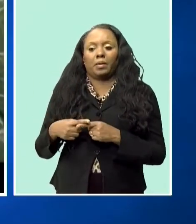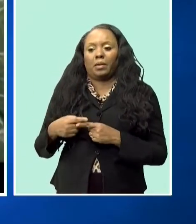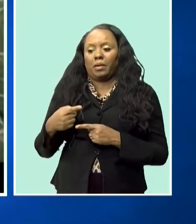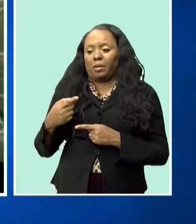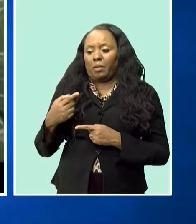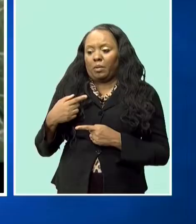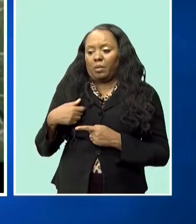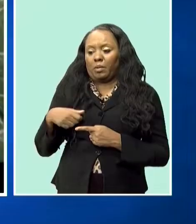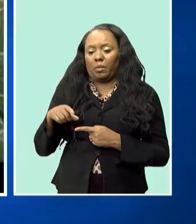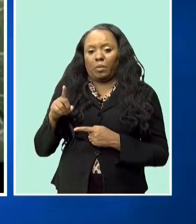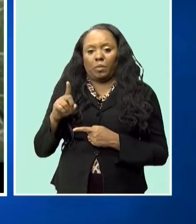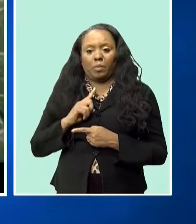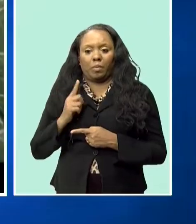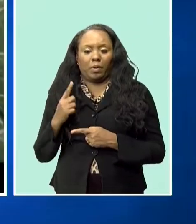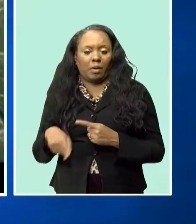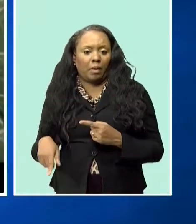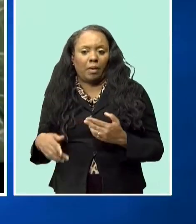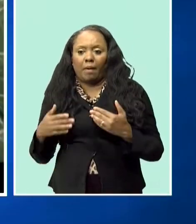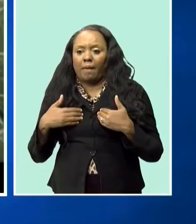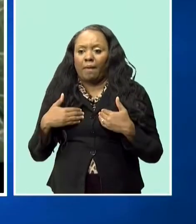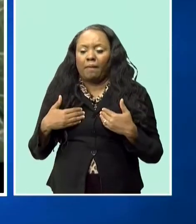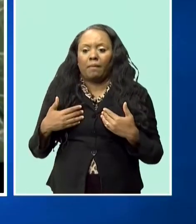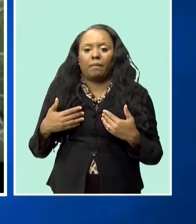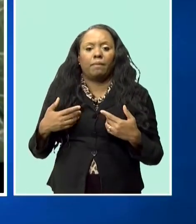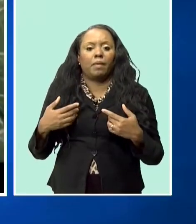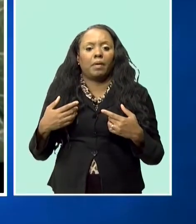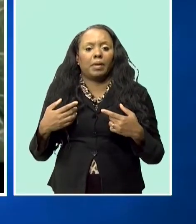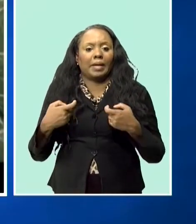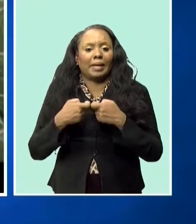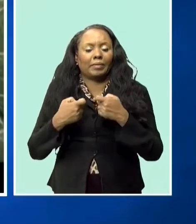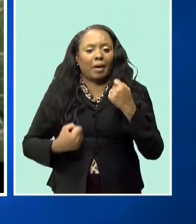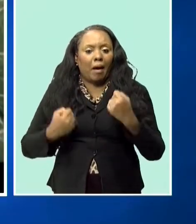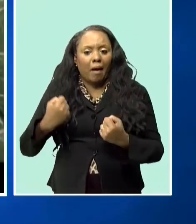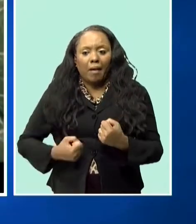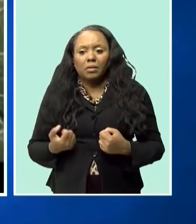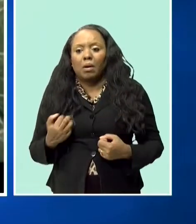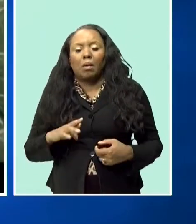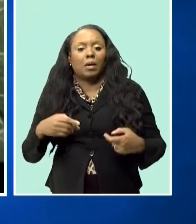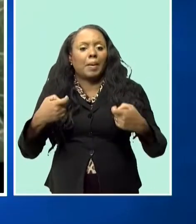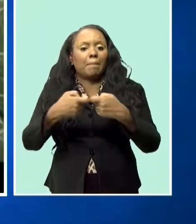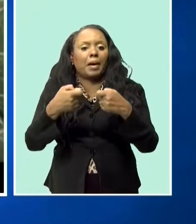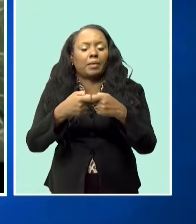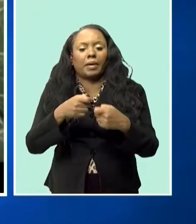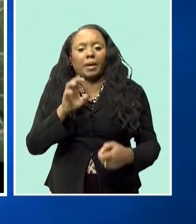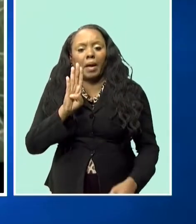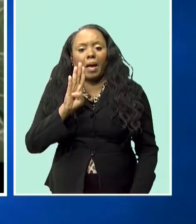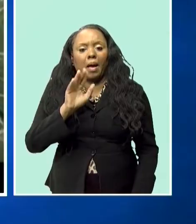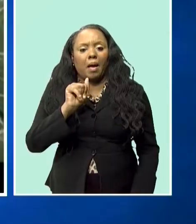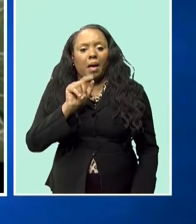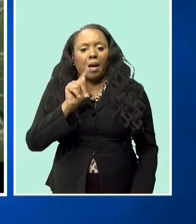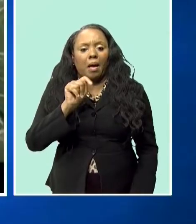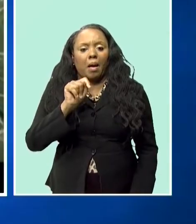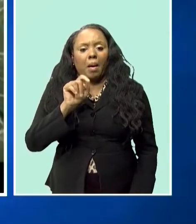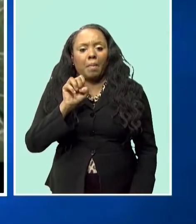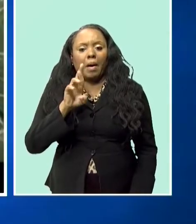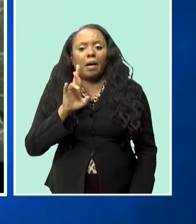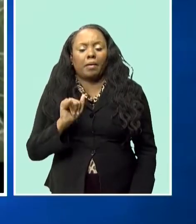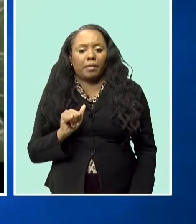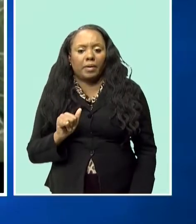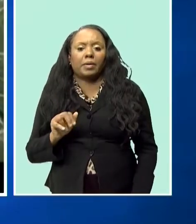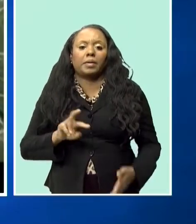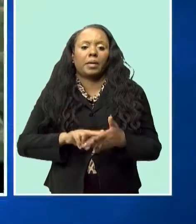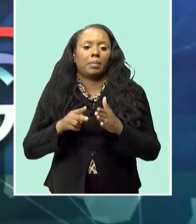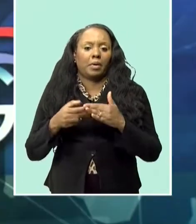the electric cars or the batteries necessary to sustain renewable energy, then we know we have a problem.